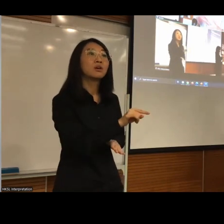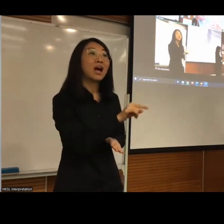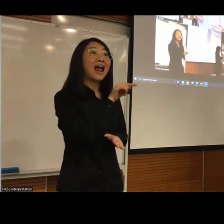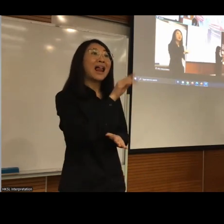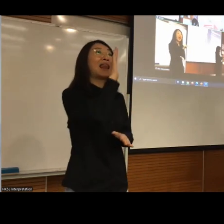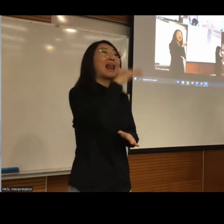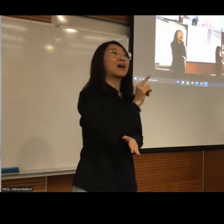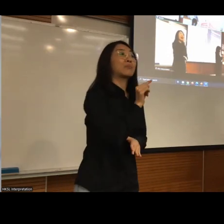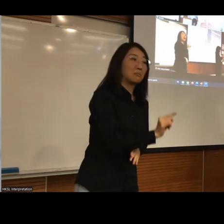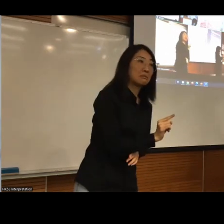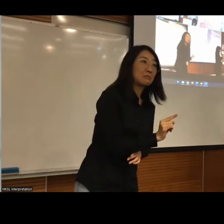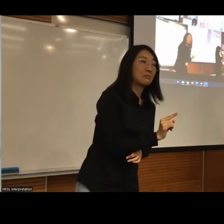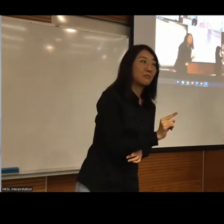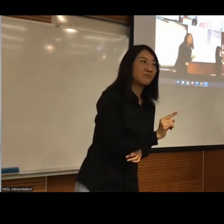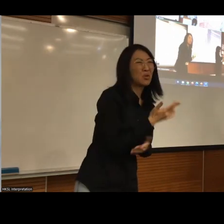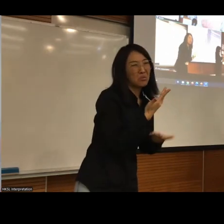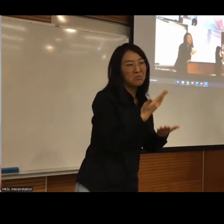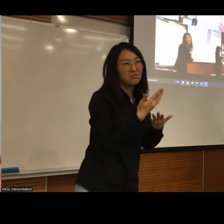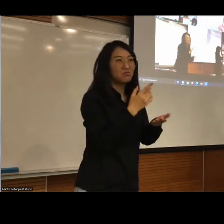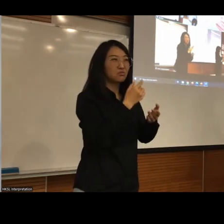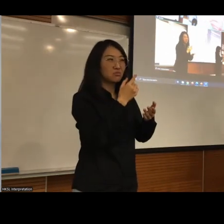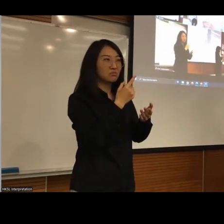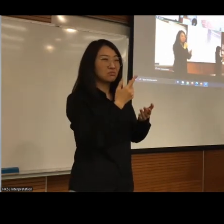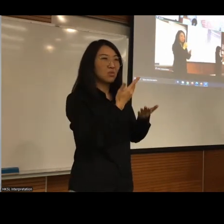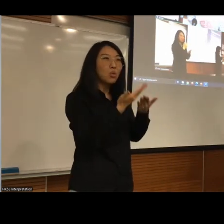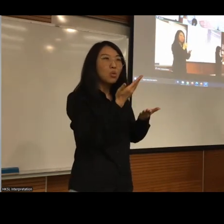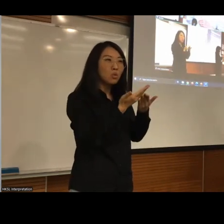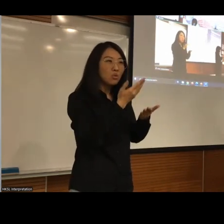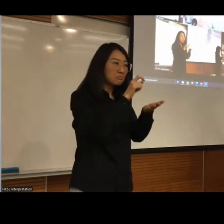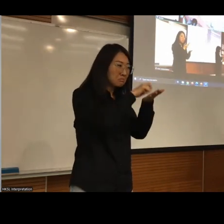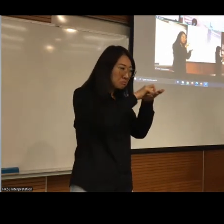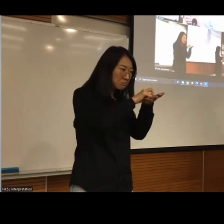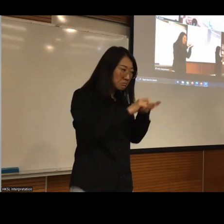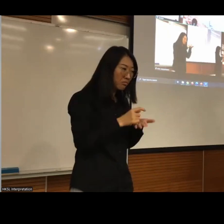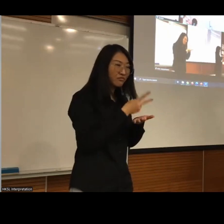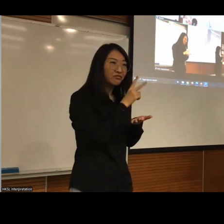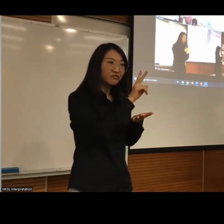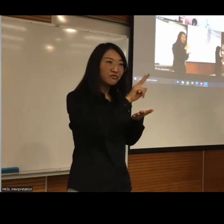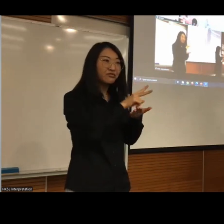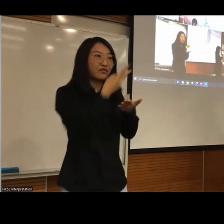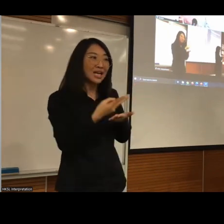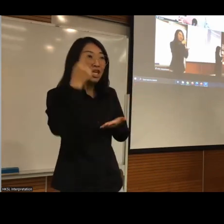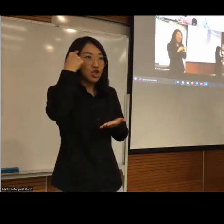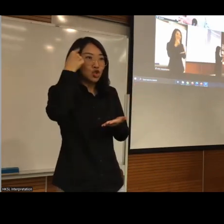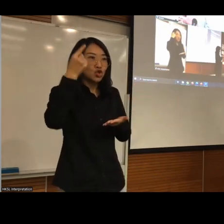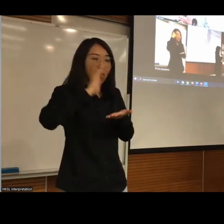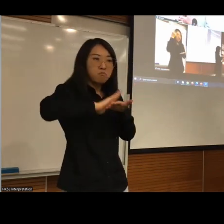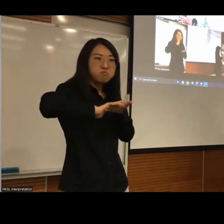it's probably because people, or possibly because translators want the text to be clear to